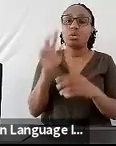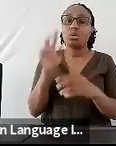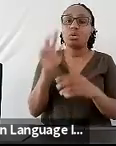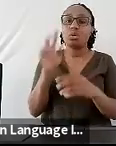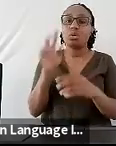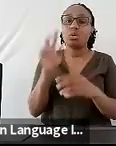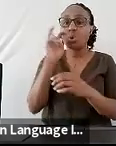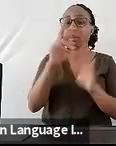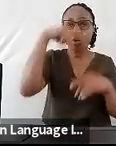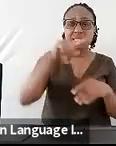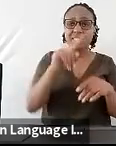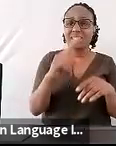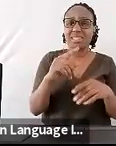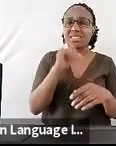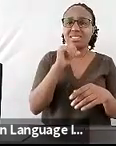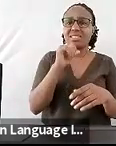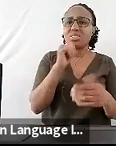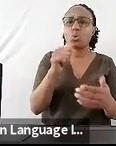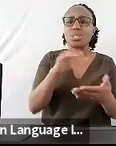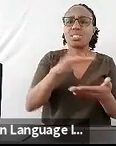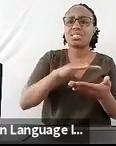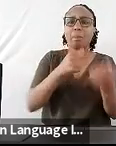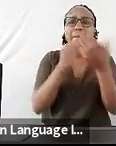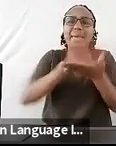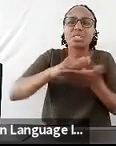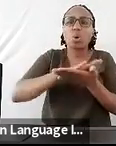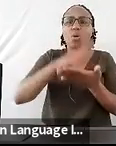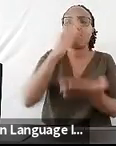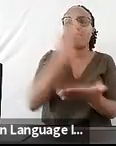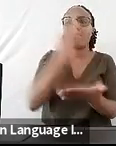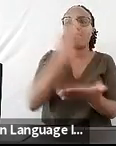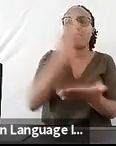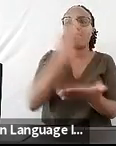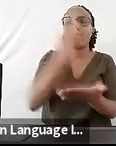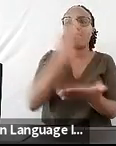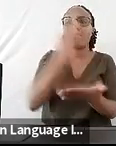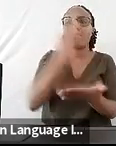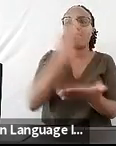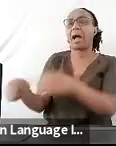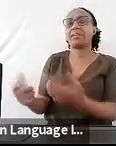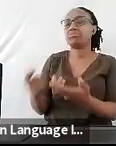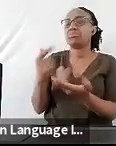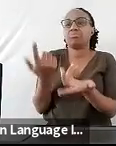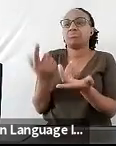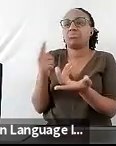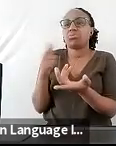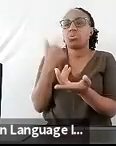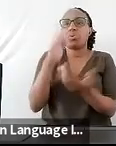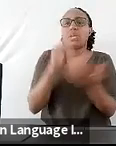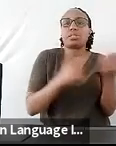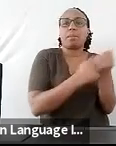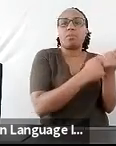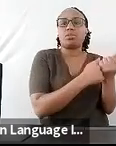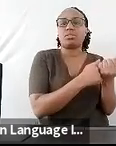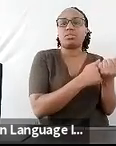in facts. It's because they can. It's because who's going to stick up for the African traveler? Who's going to, is the